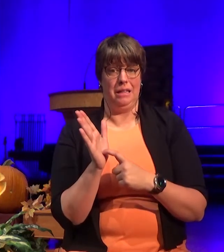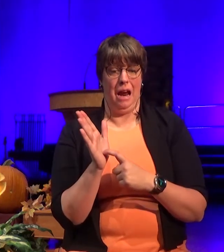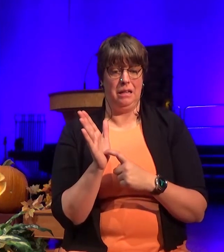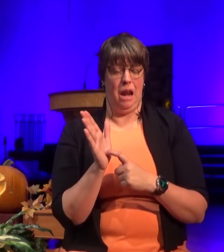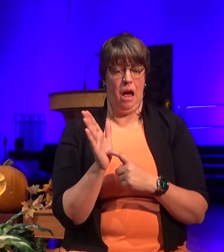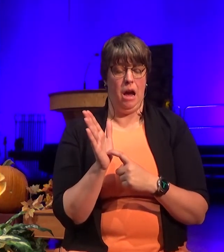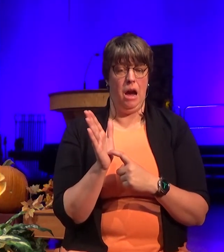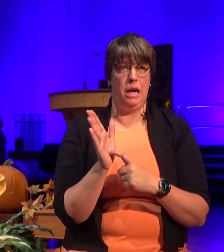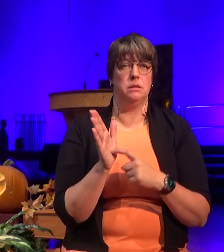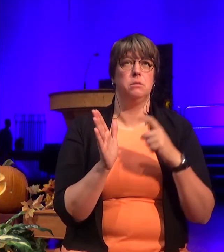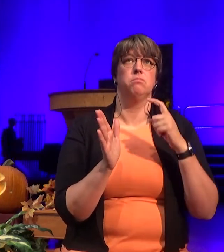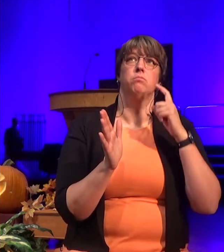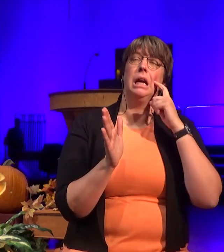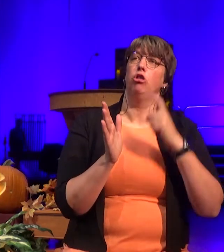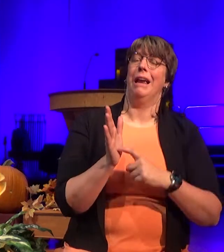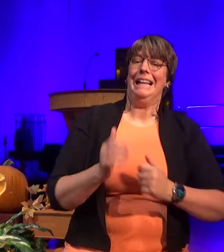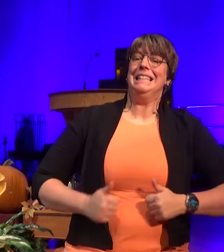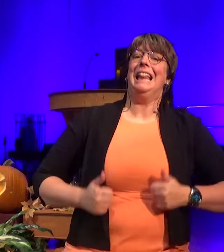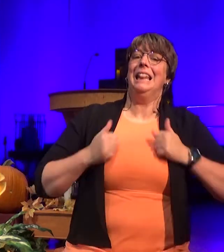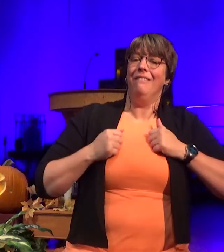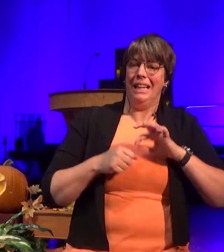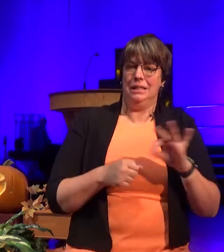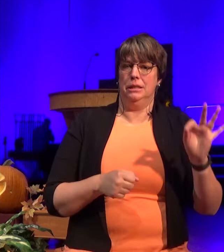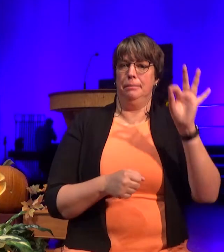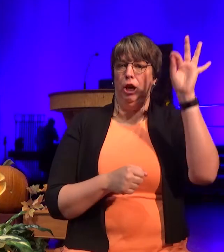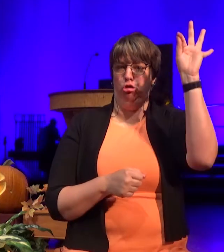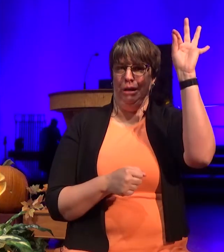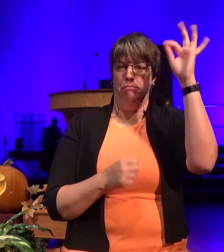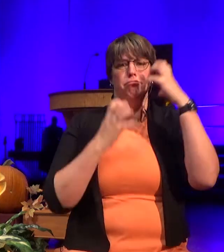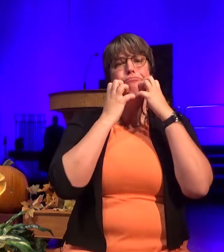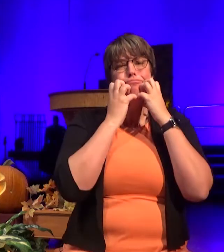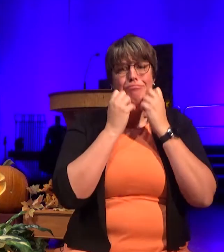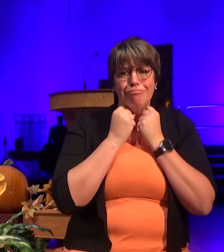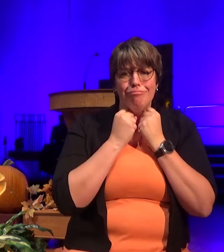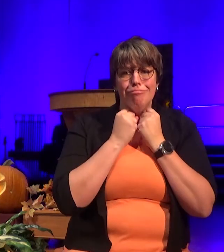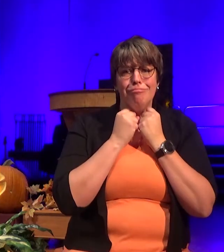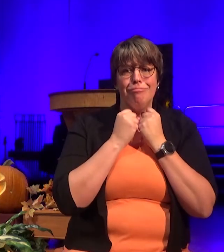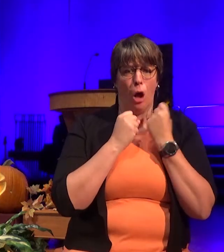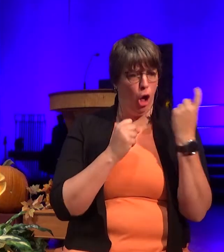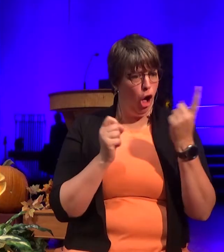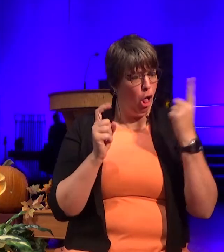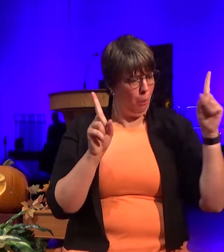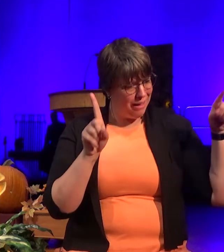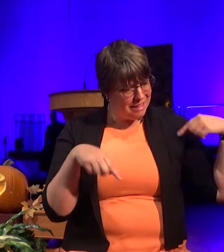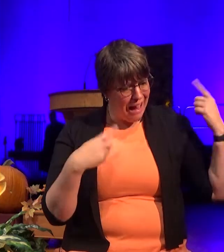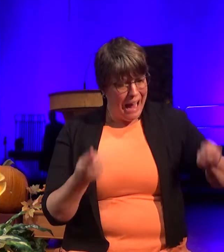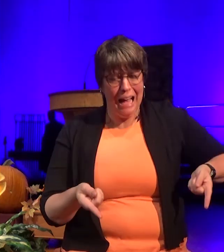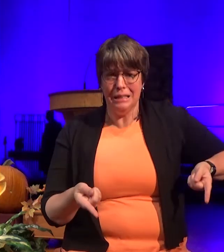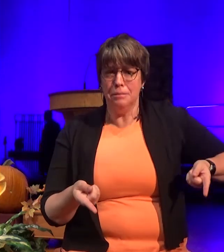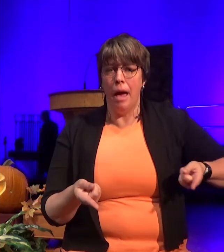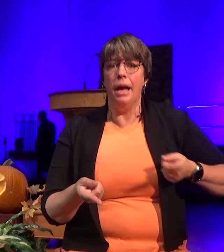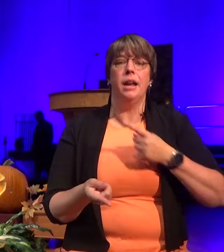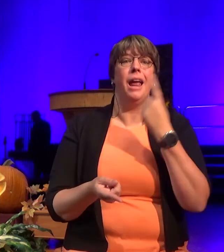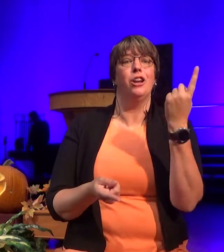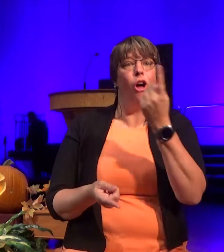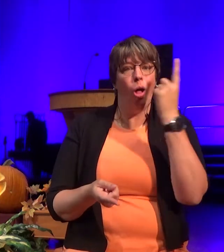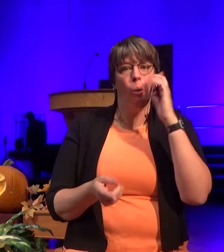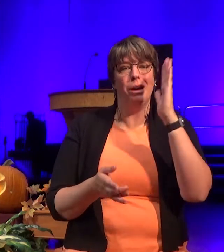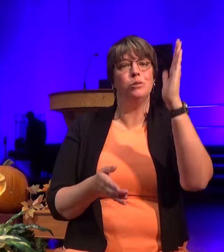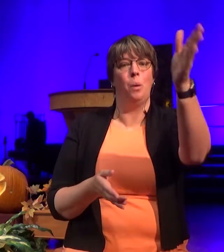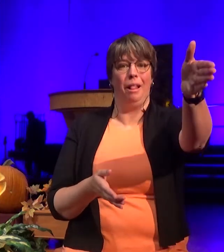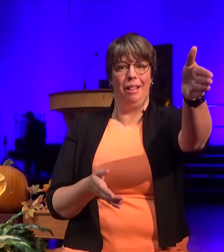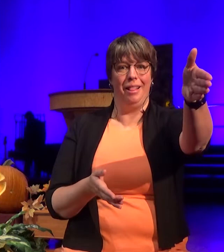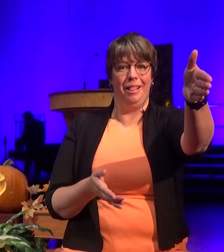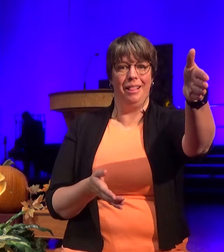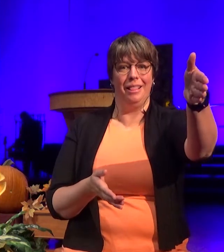I recognize a living spirit, and it's sacred, and it has always been, and it always will be. It goes